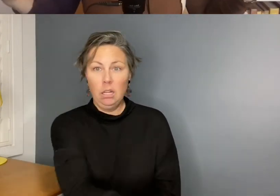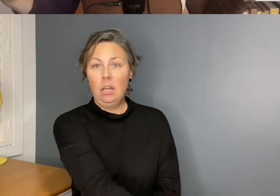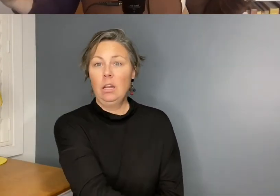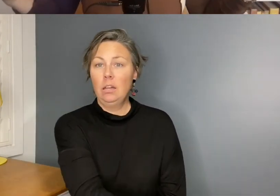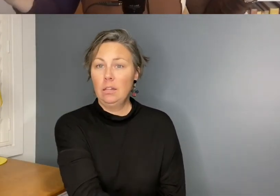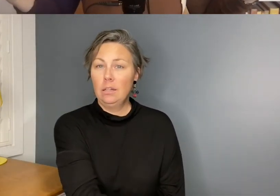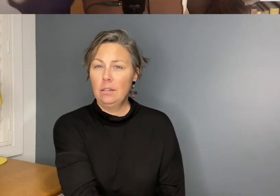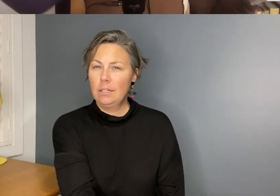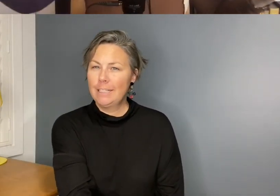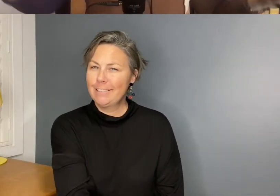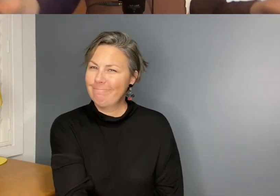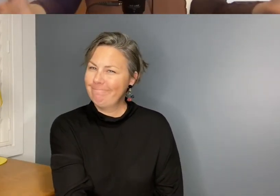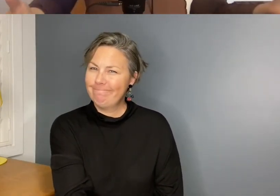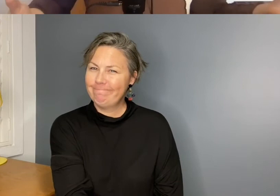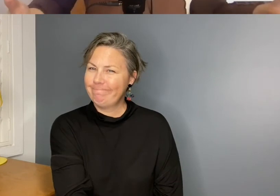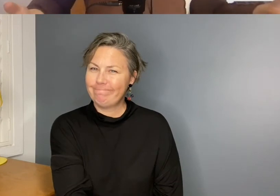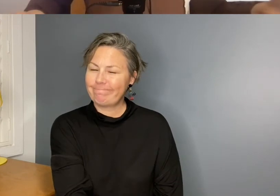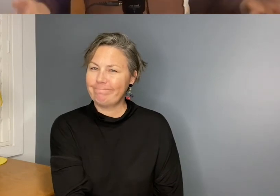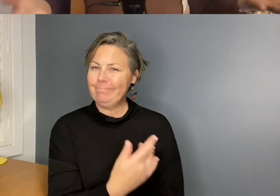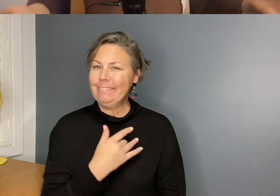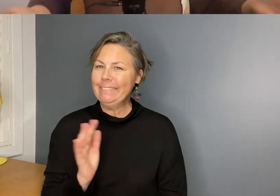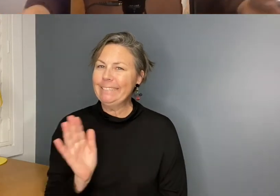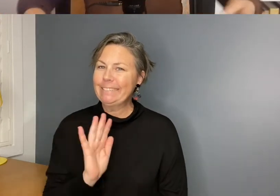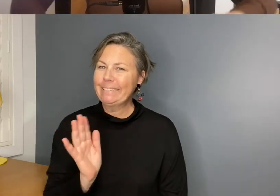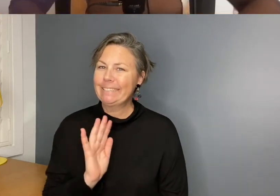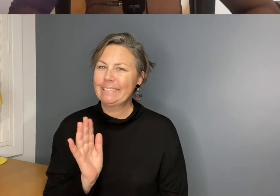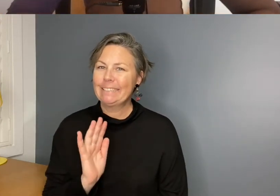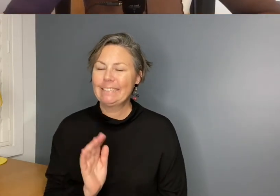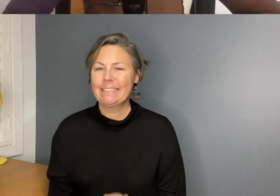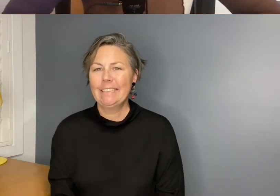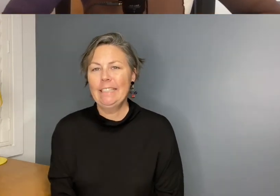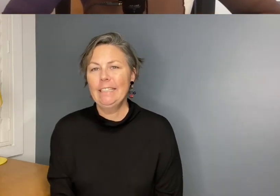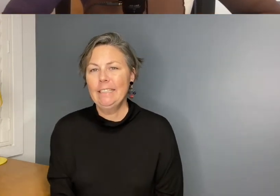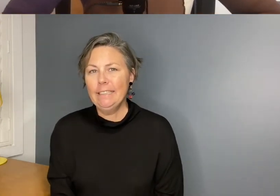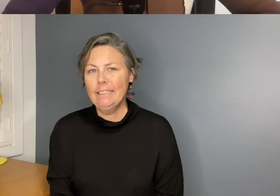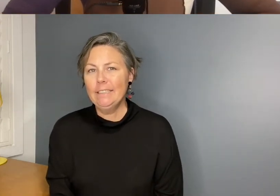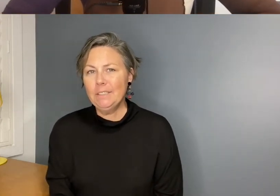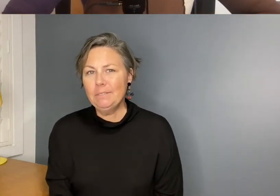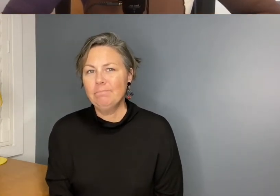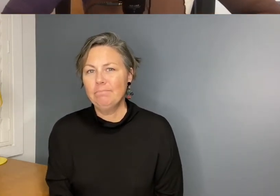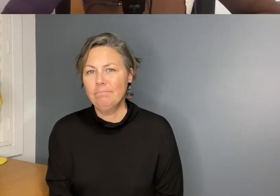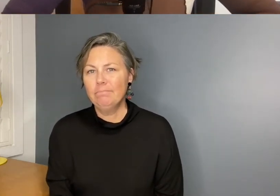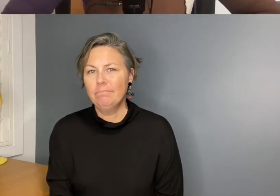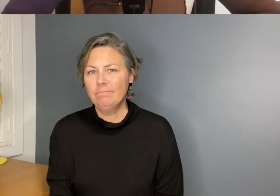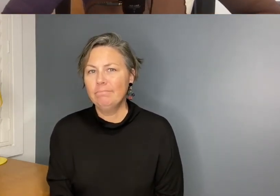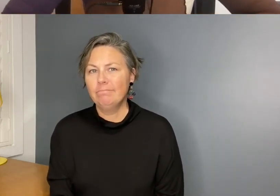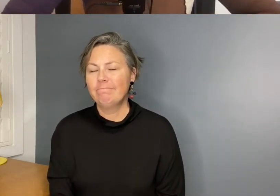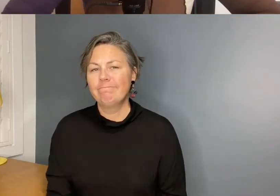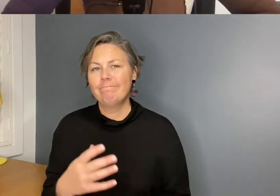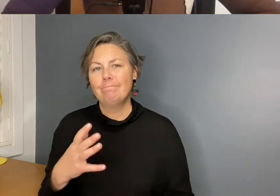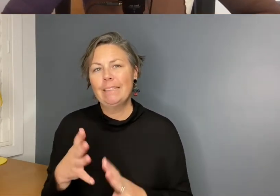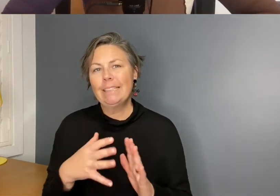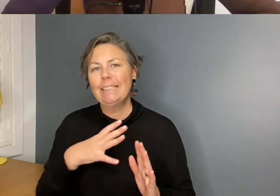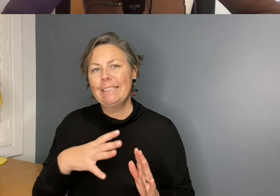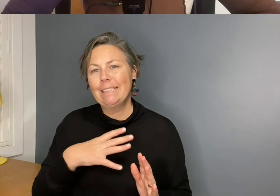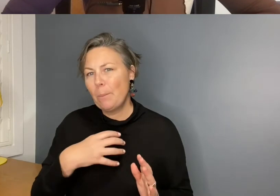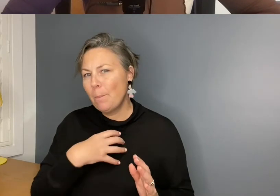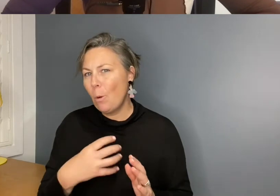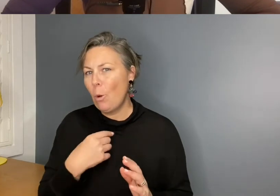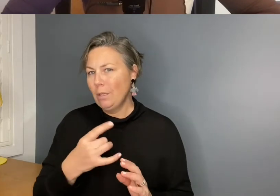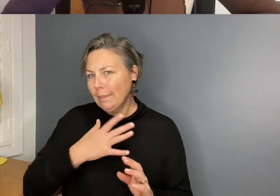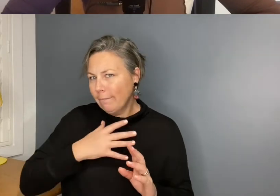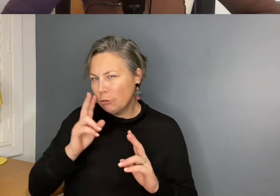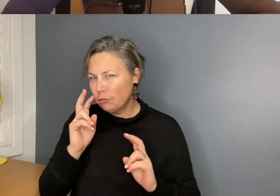probiotics, they're good for me, I'll buy this for my child and get them to have it. But it's obviously a lot more complex it's